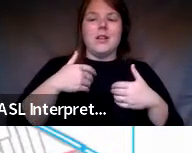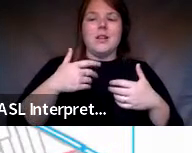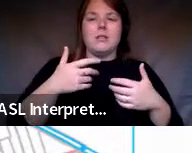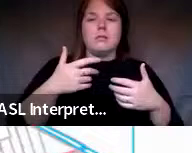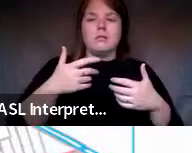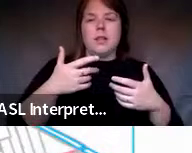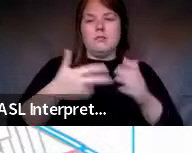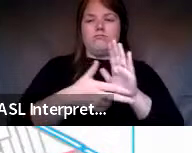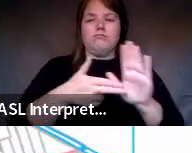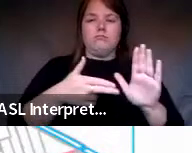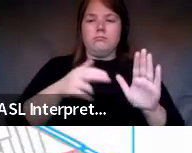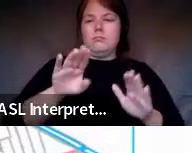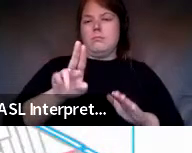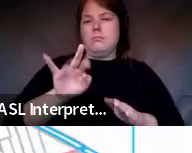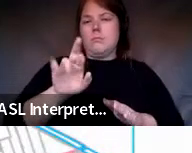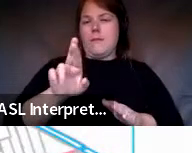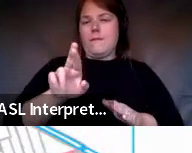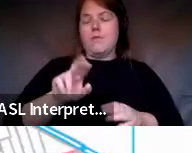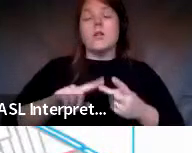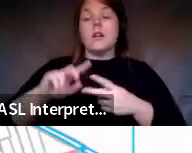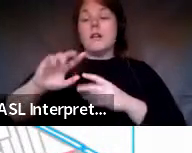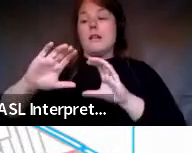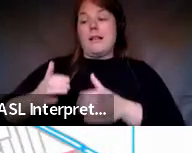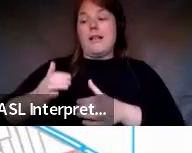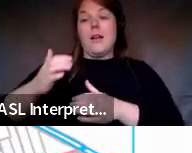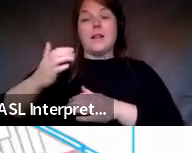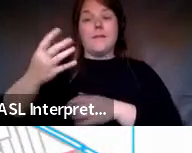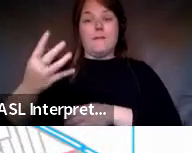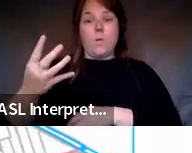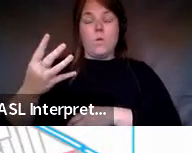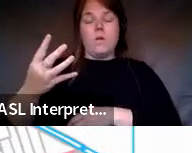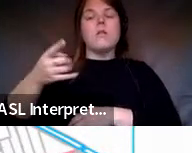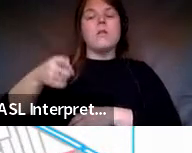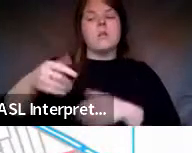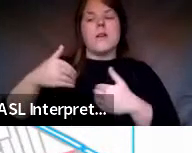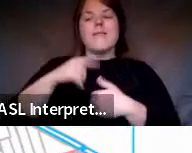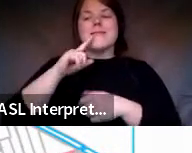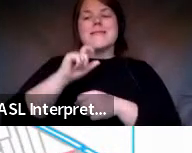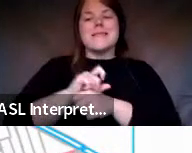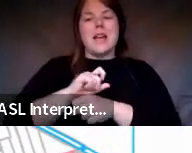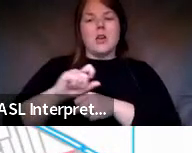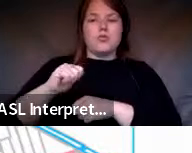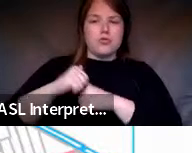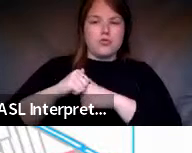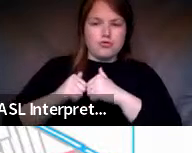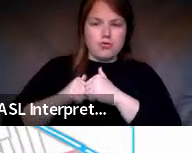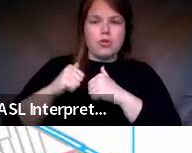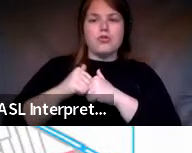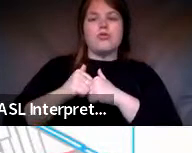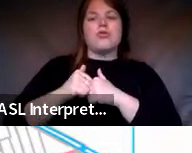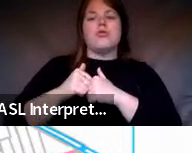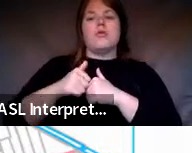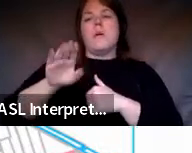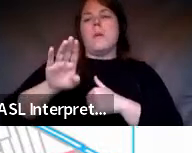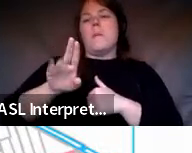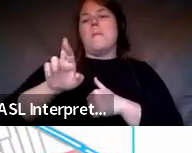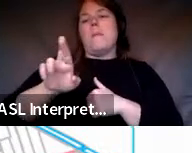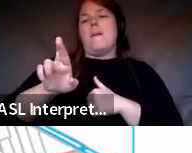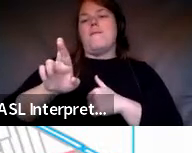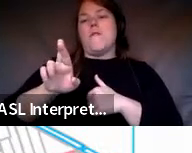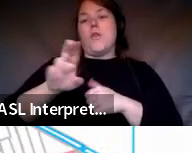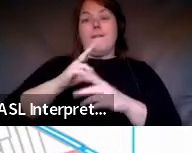buffered, and class 4 where we have a actual infrastructure or a buffered physical